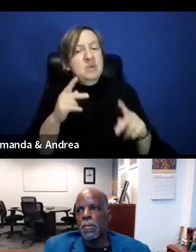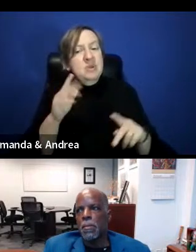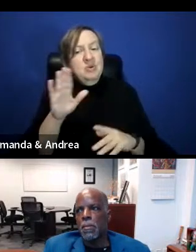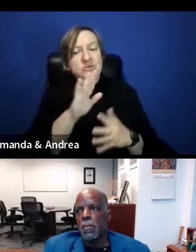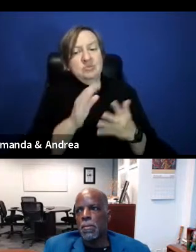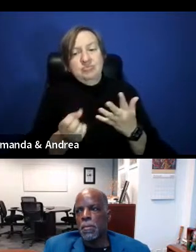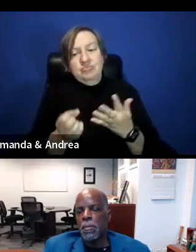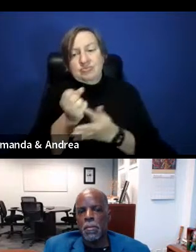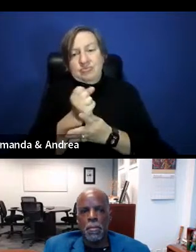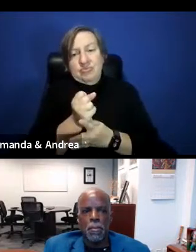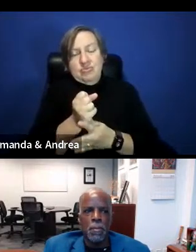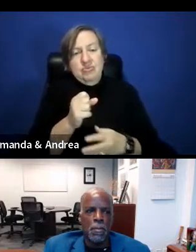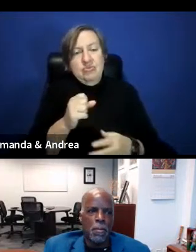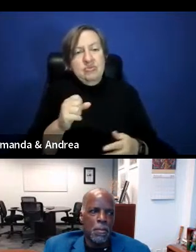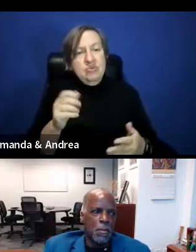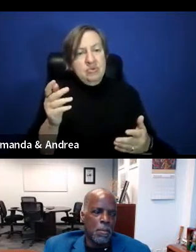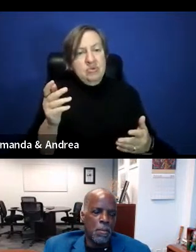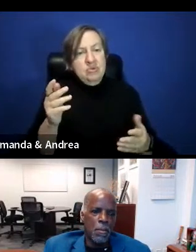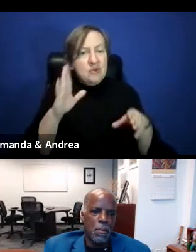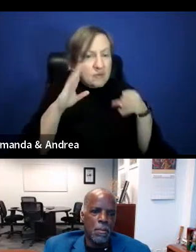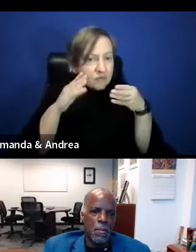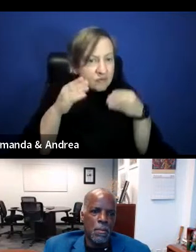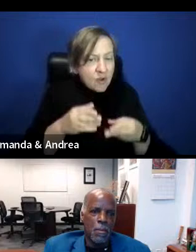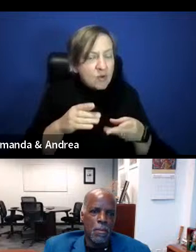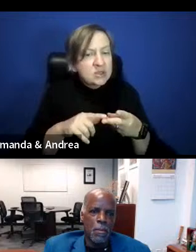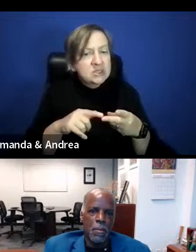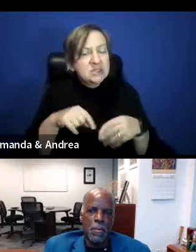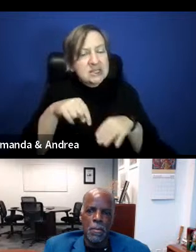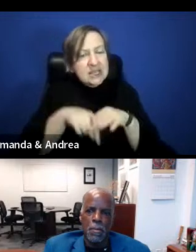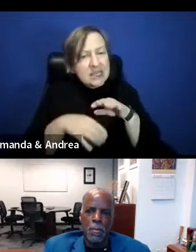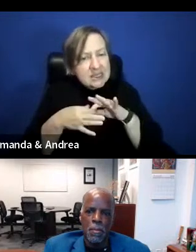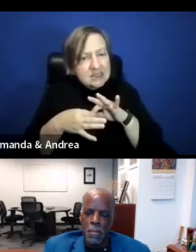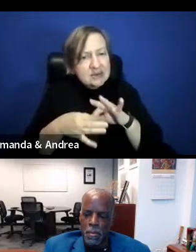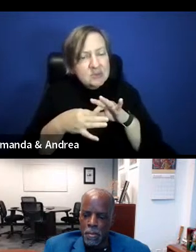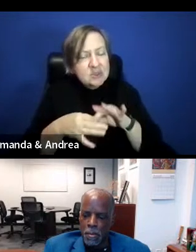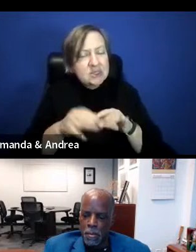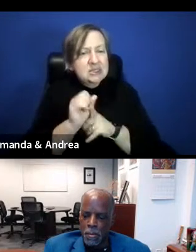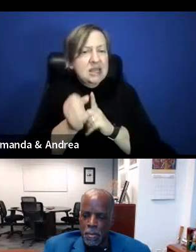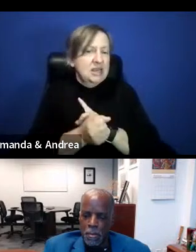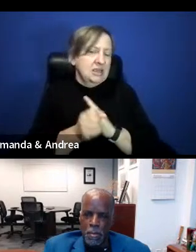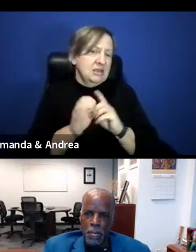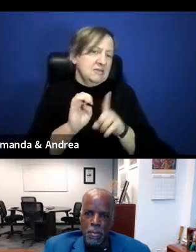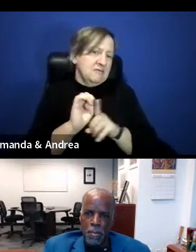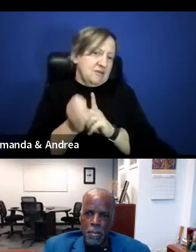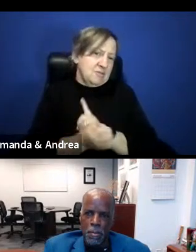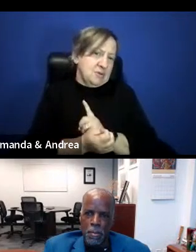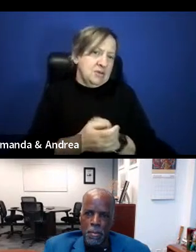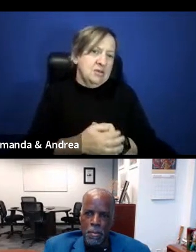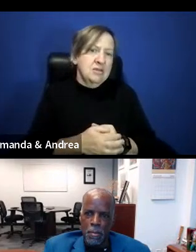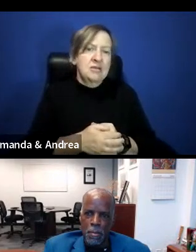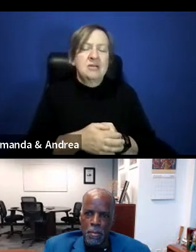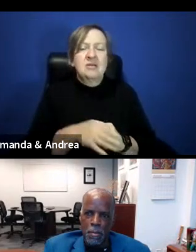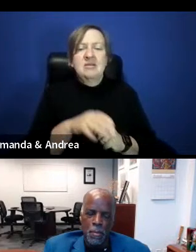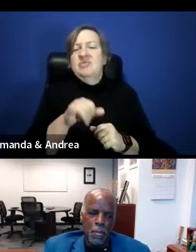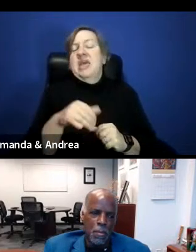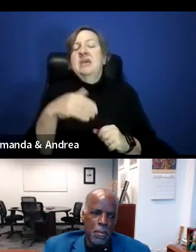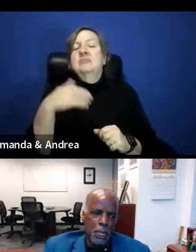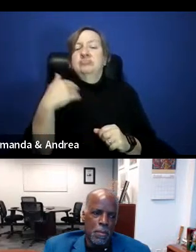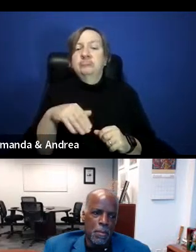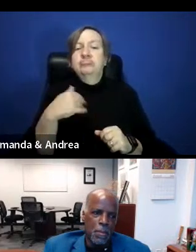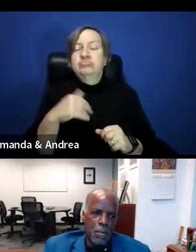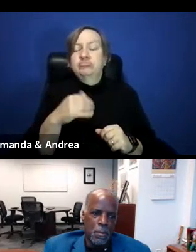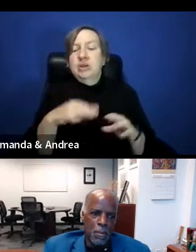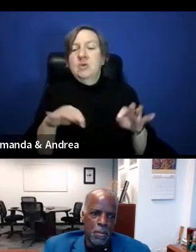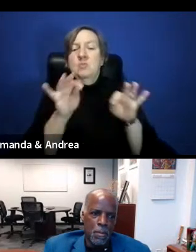priorities are in a really focused and intimate setting and environment, right? And that has really been one of the things that